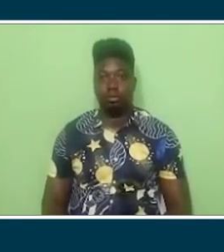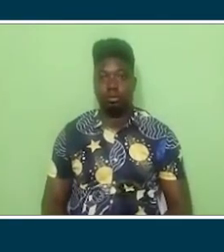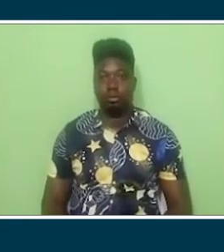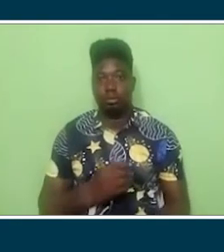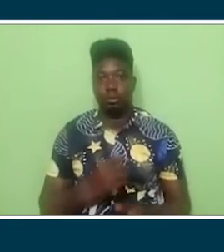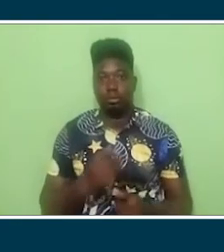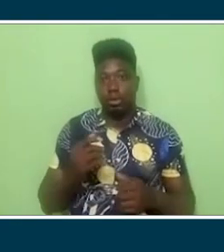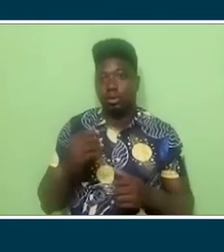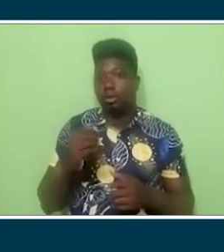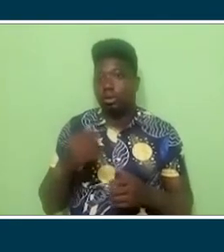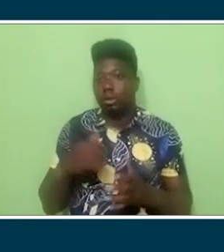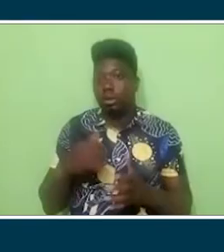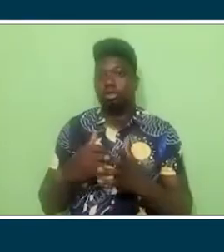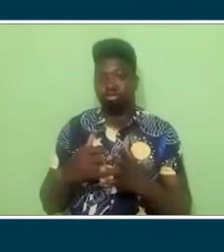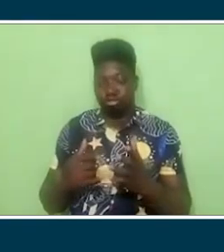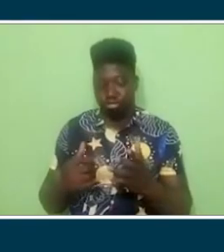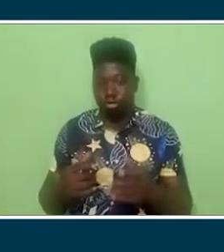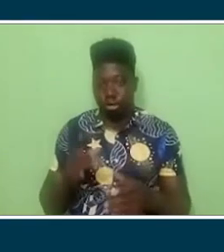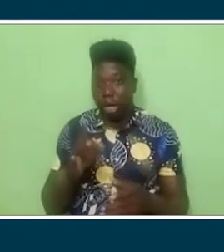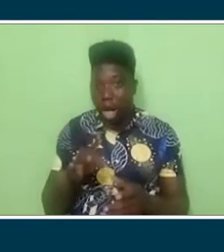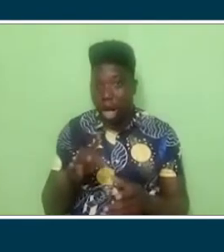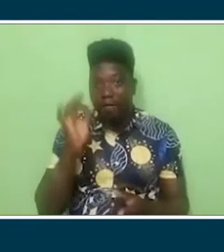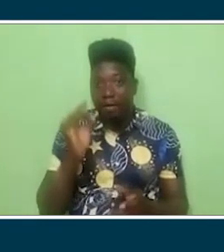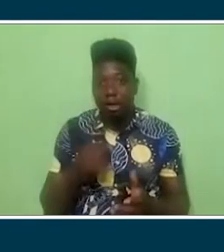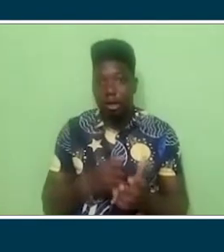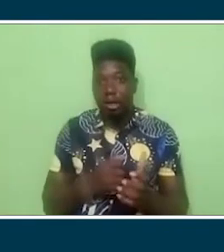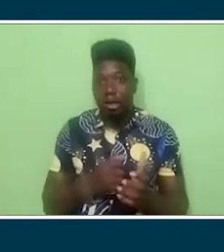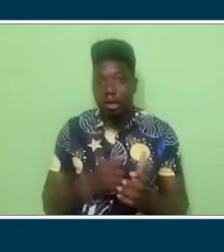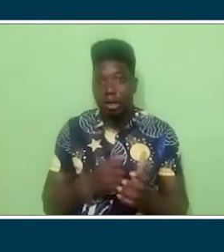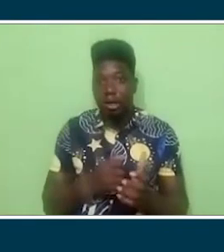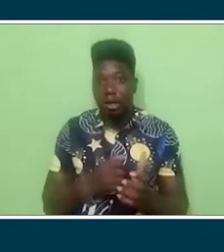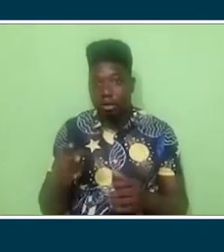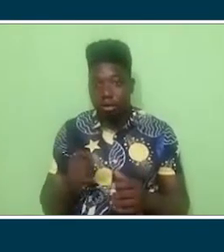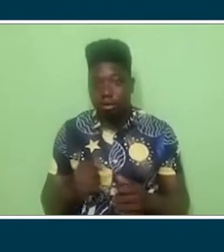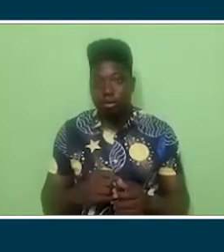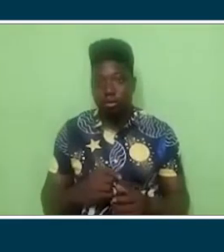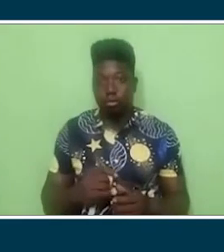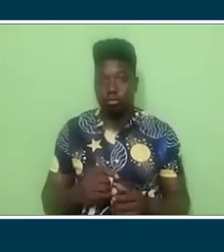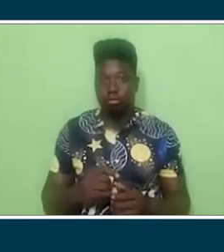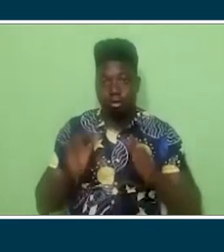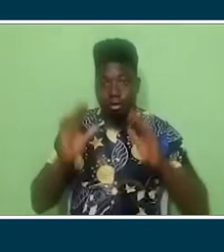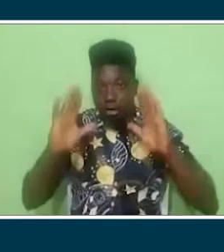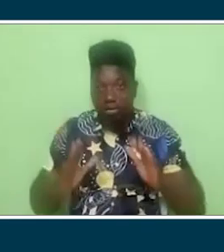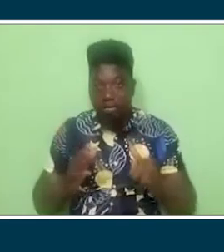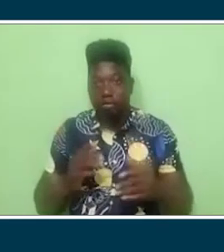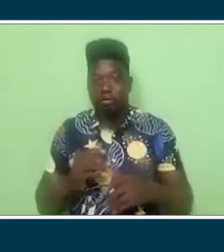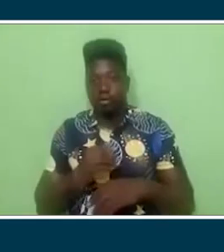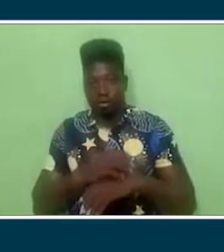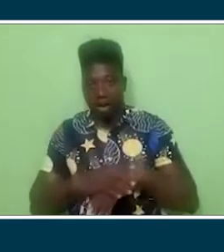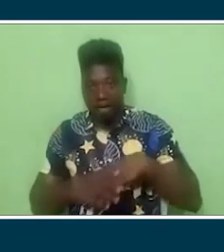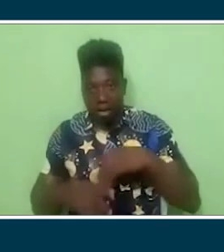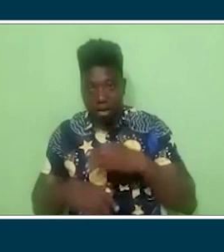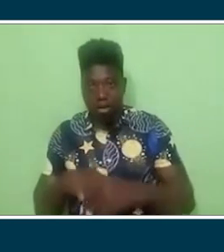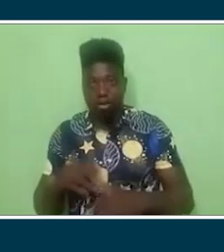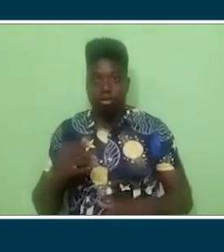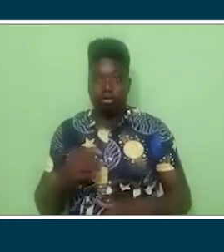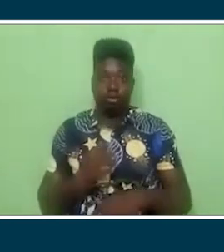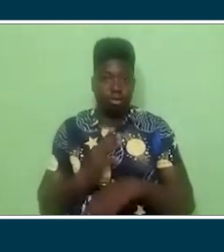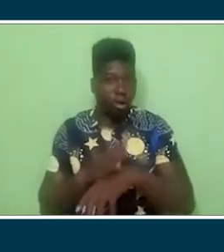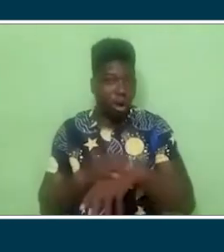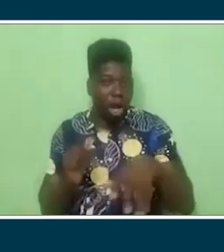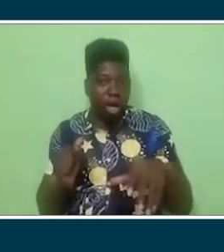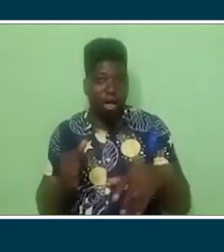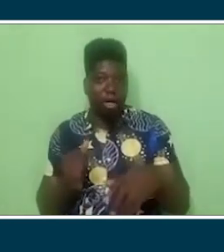discovery. It certainly can be incredibly uncomfortable calling out big